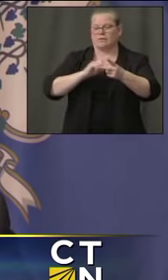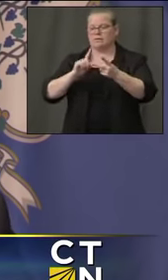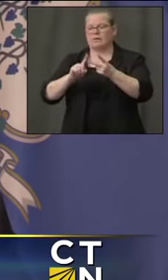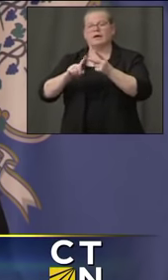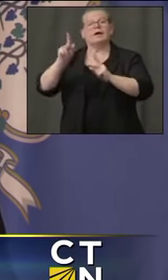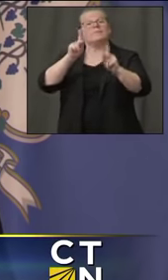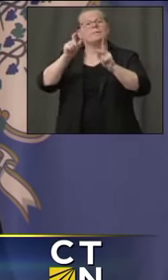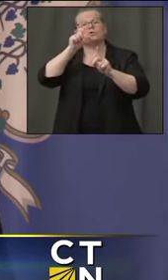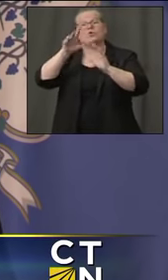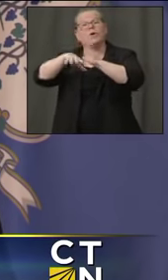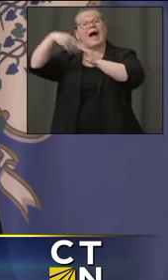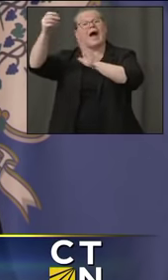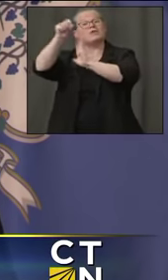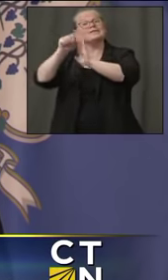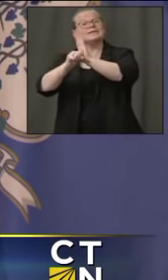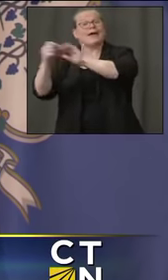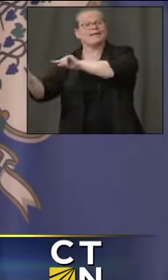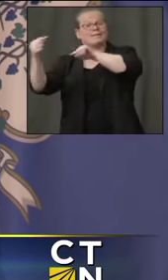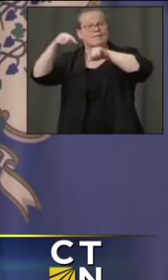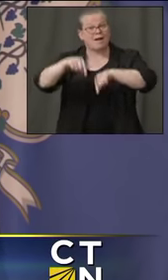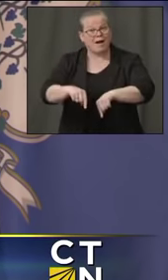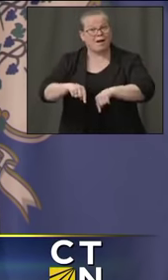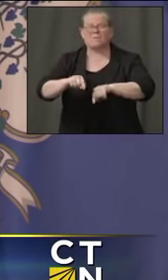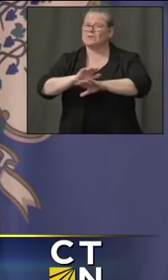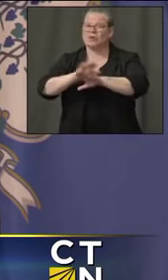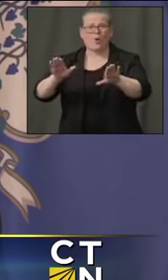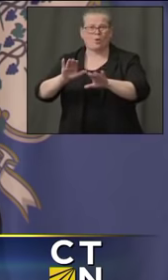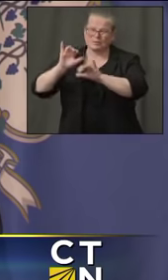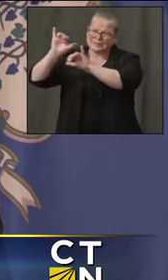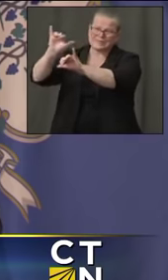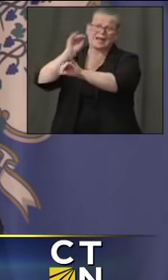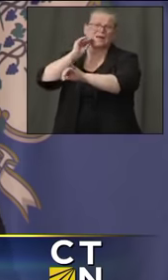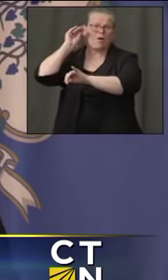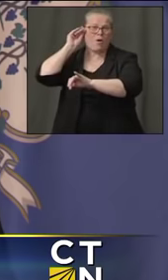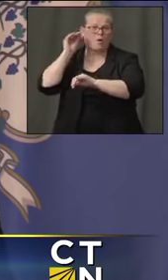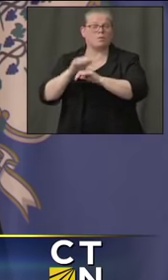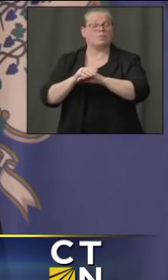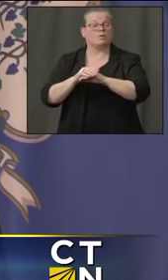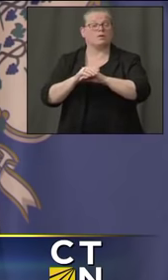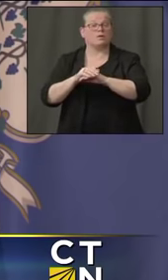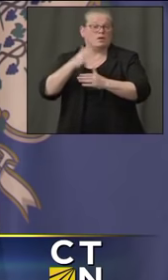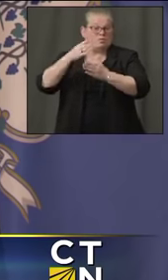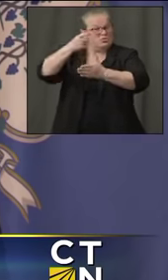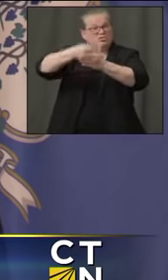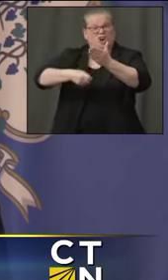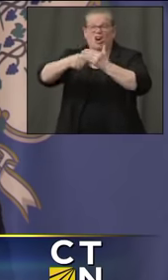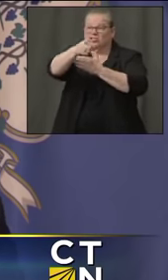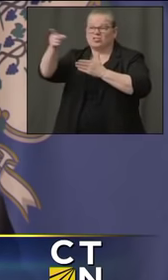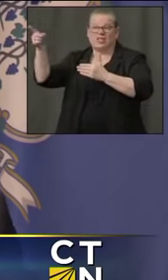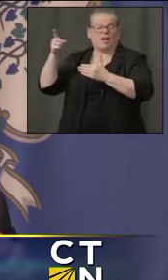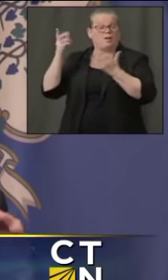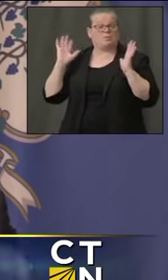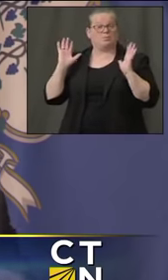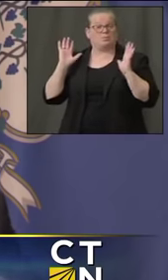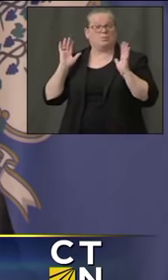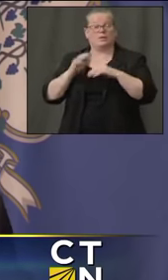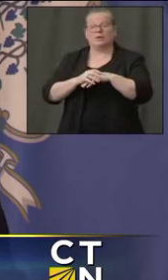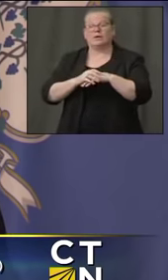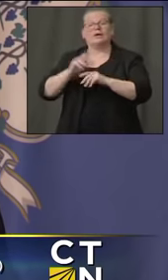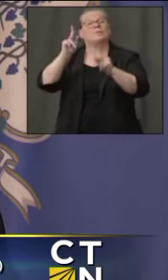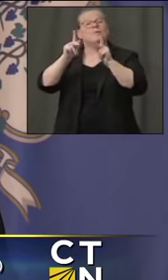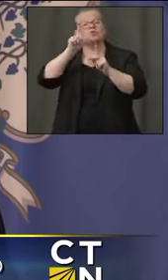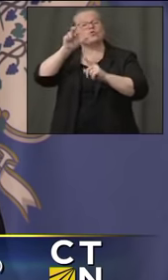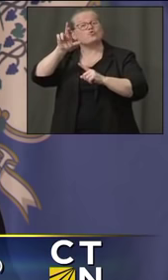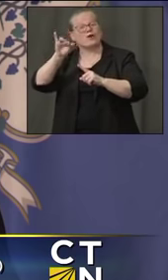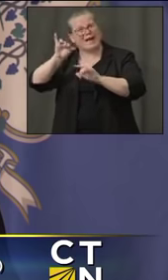home. Your beaches in Rhode Island are pretty nice, by the way. But we can be charged and they would get an appointment only, another way that we can keep